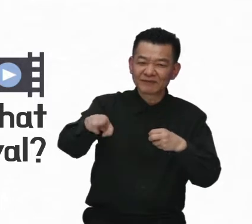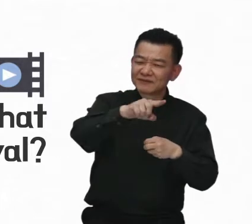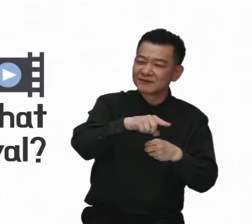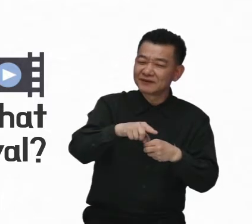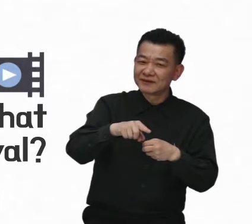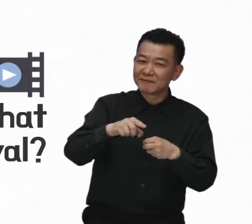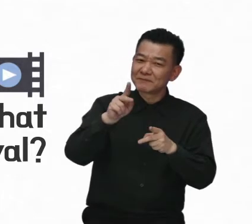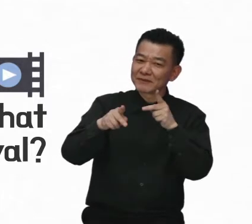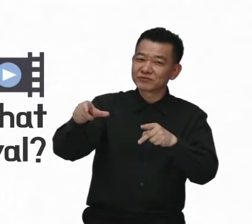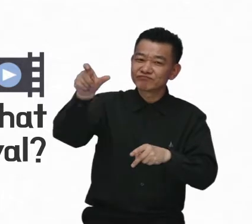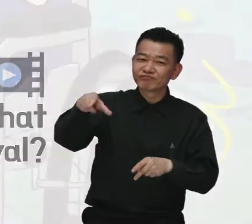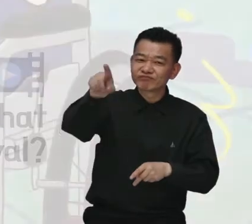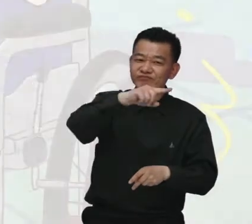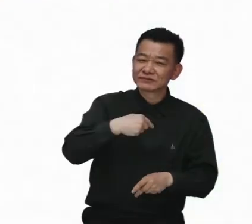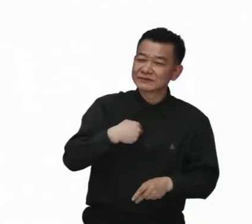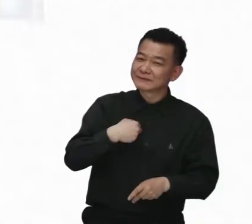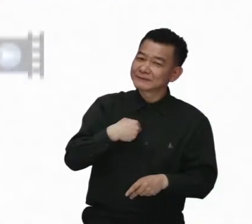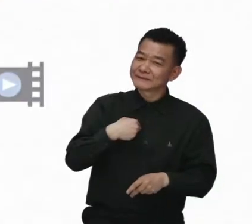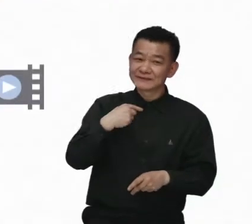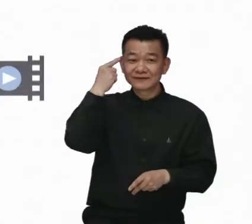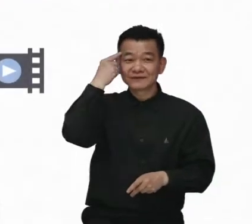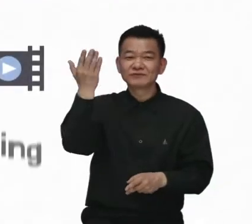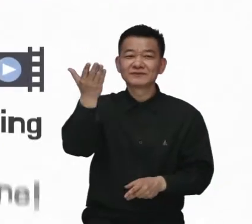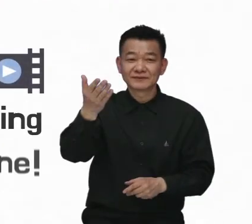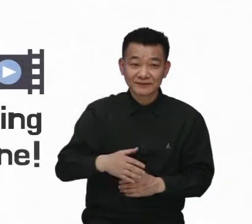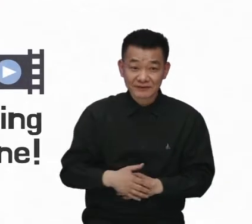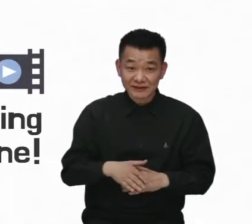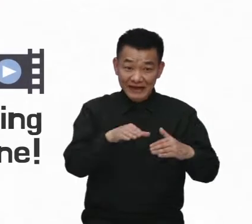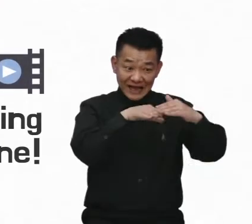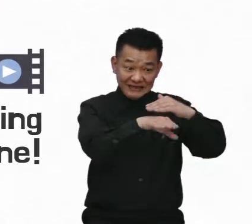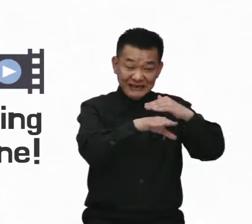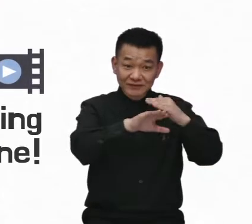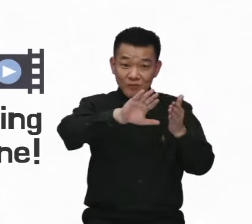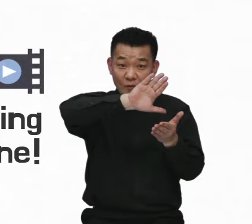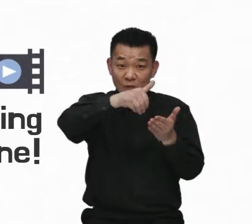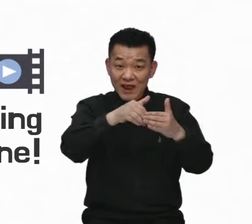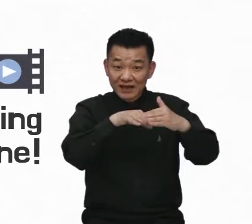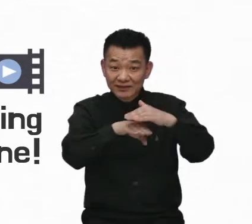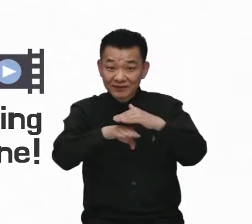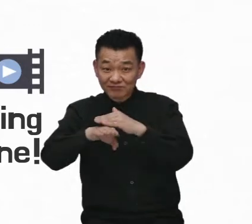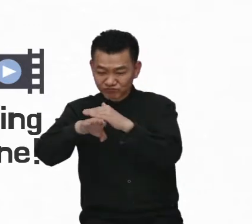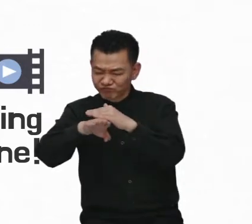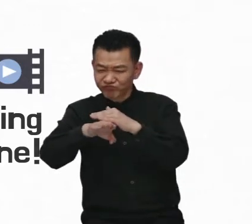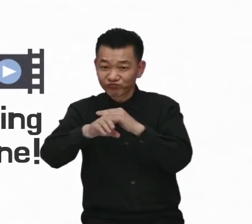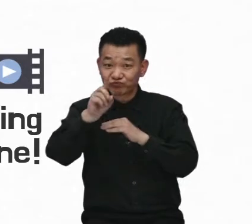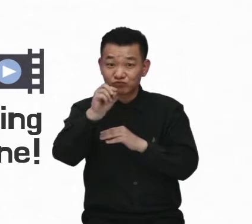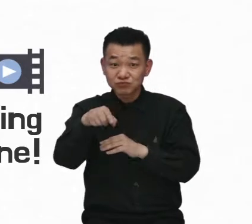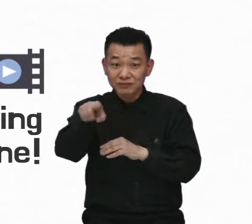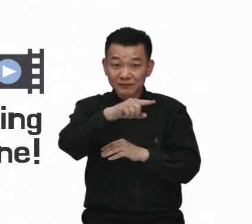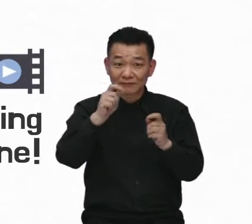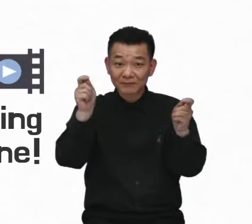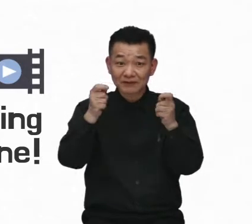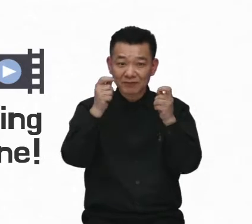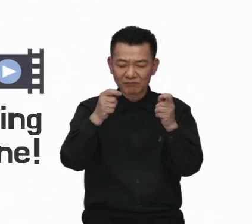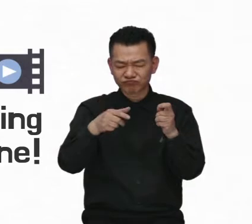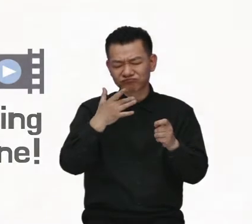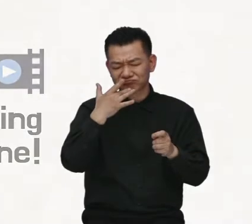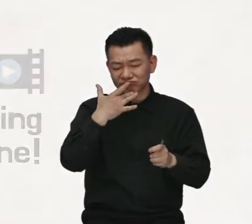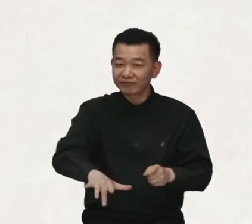joyful festival? It's good to know that the festival became guaranteeing the accessibility of everyone.